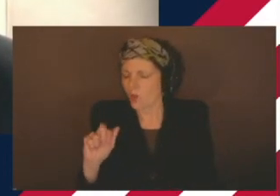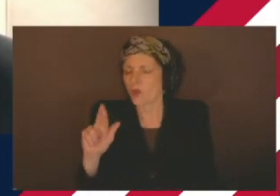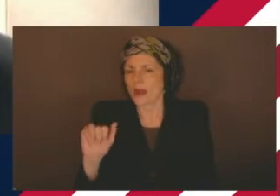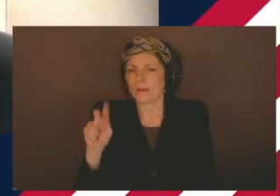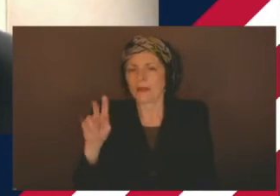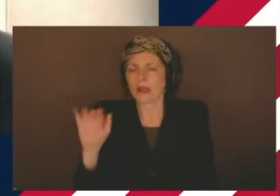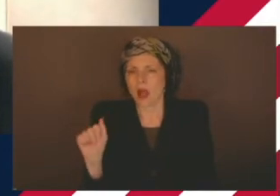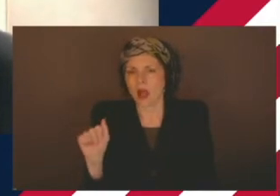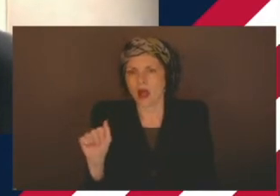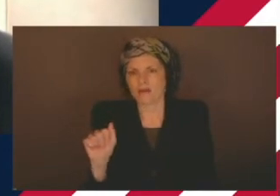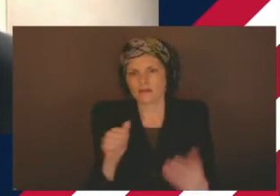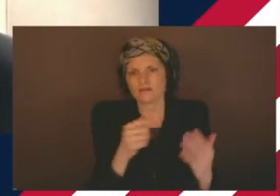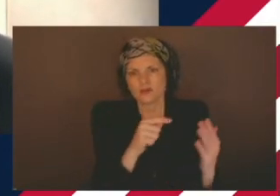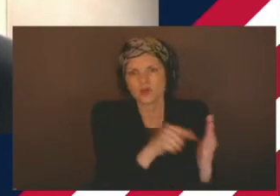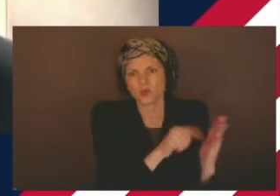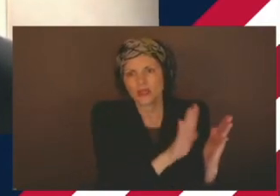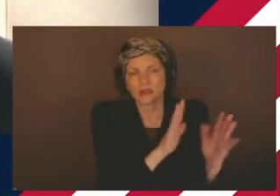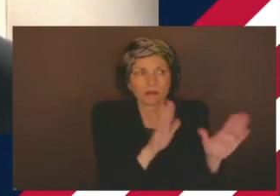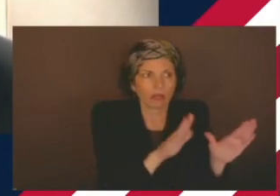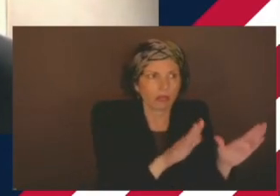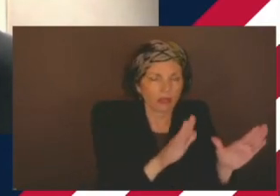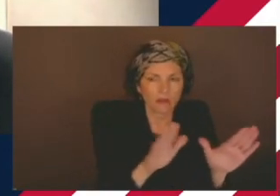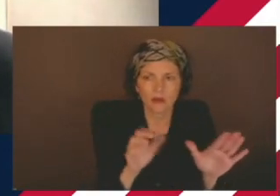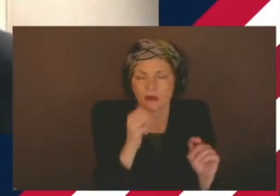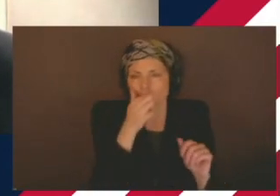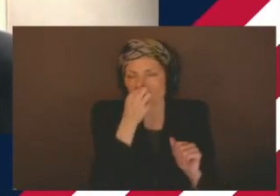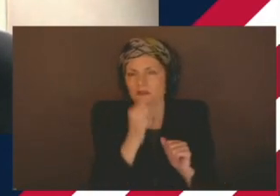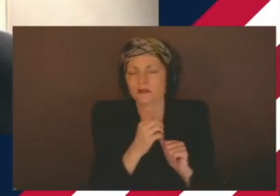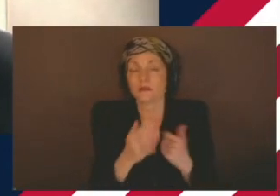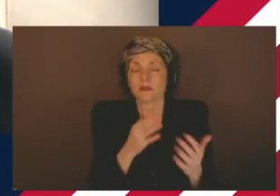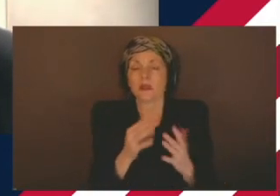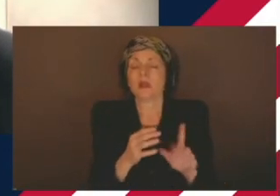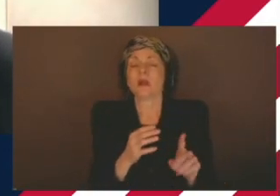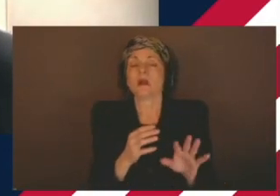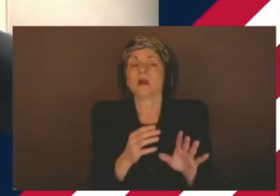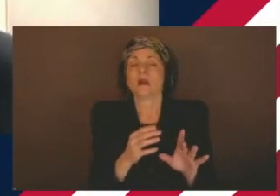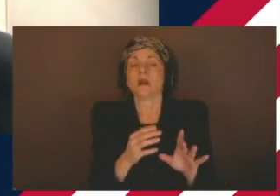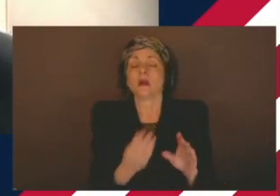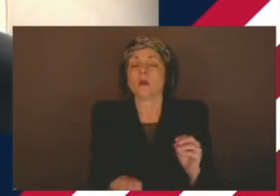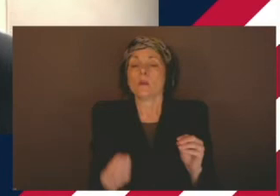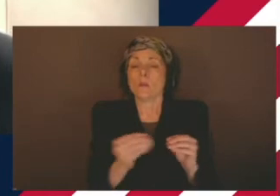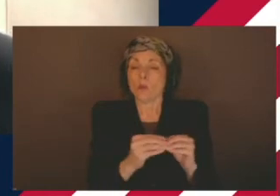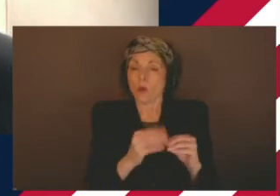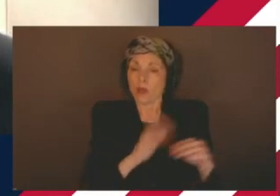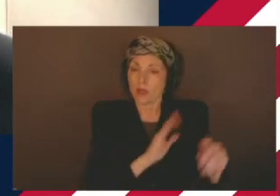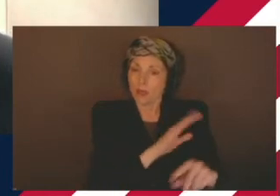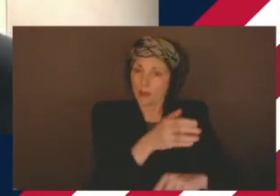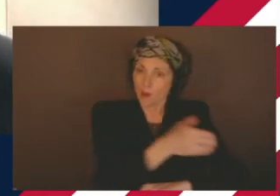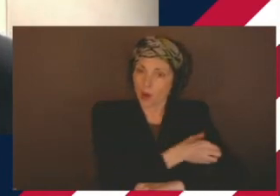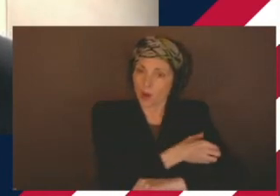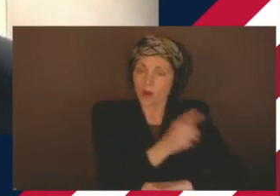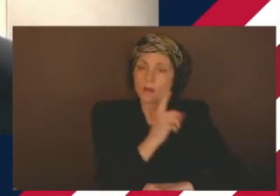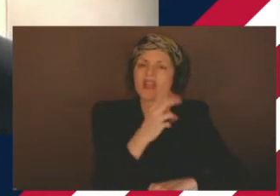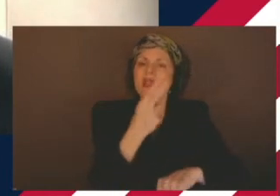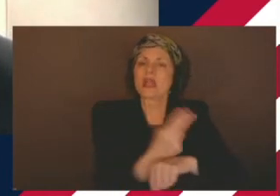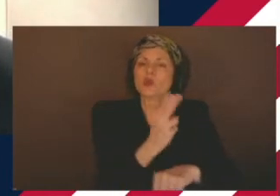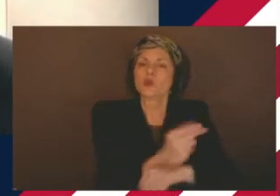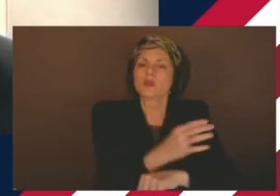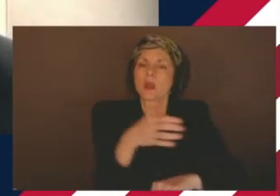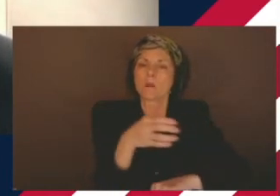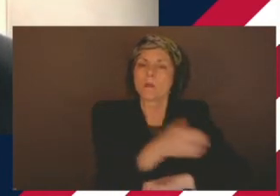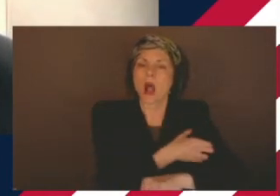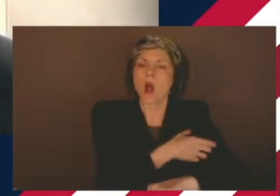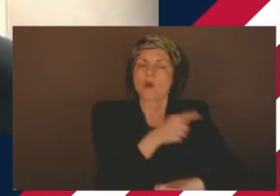almost with these authoritarians is beyond just their state power, but also their tendency to use their state power to enrich themselves, right?